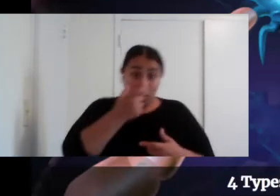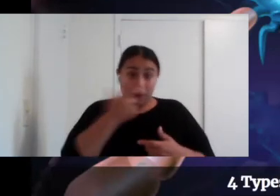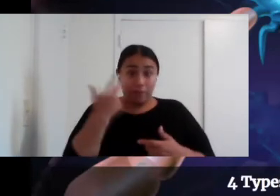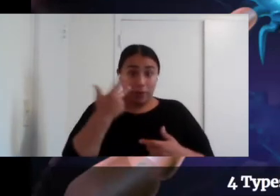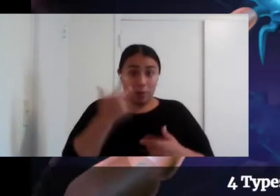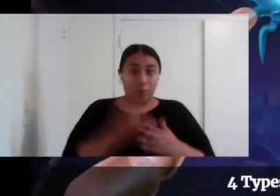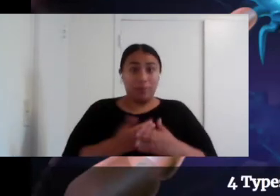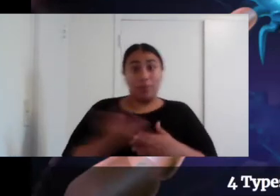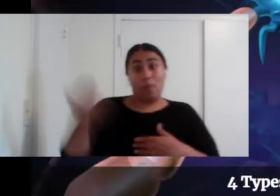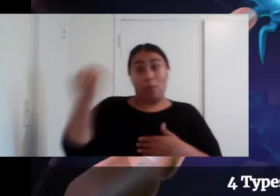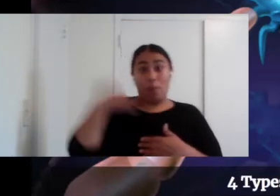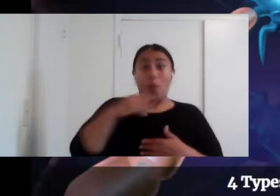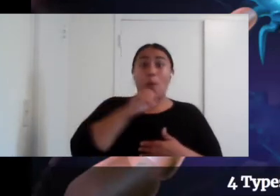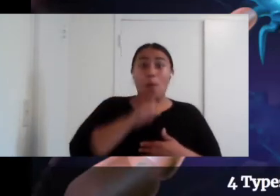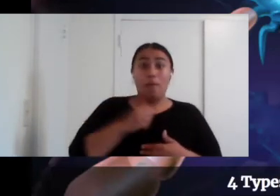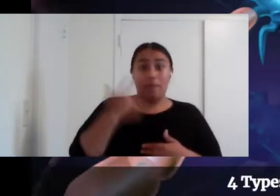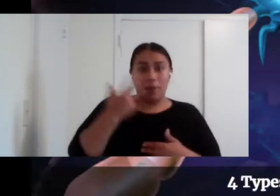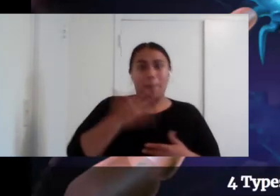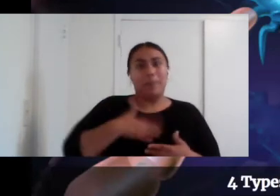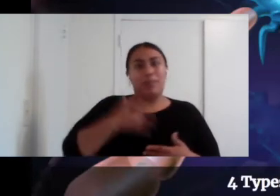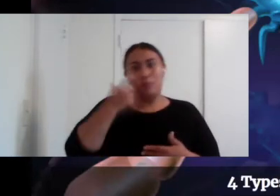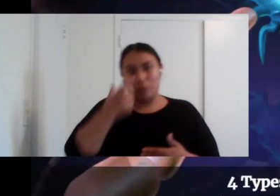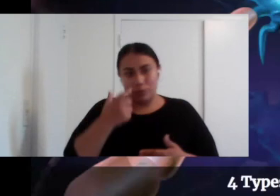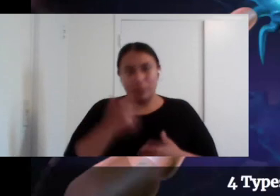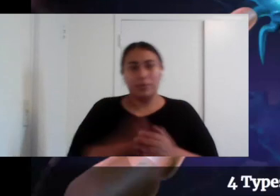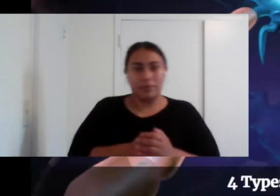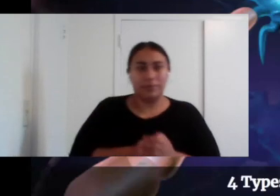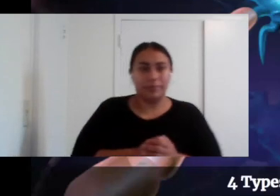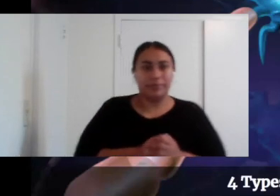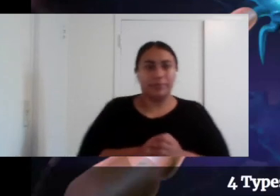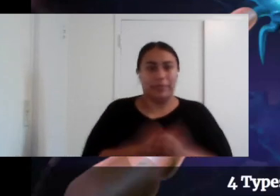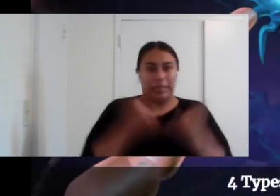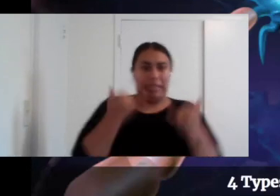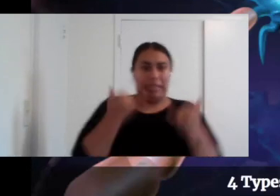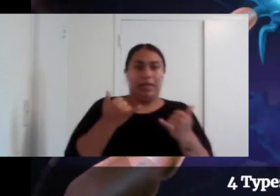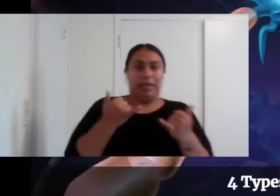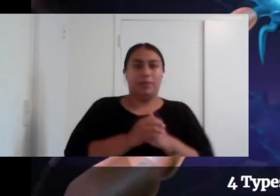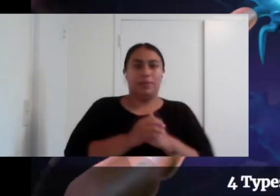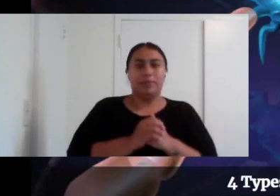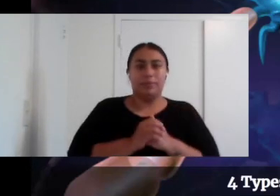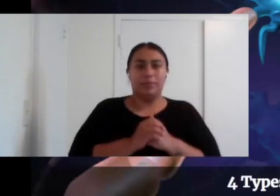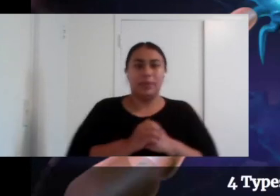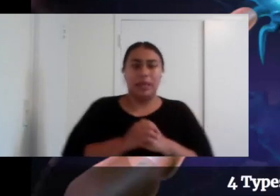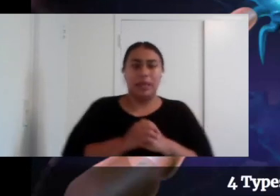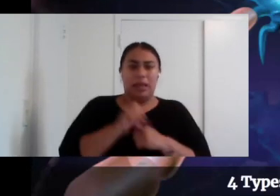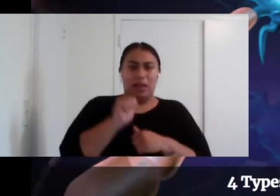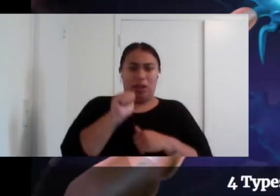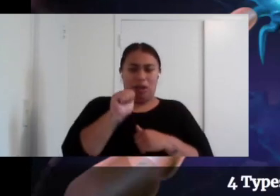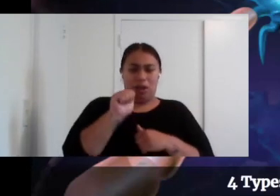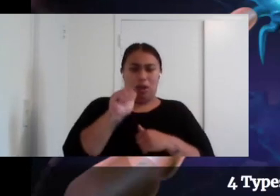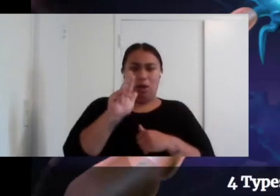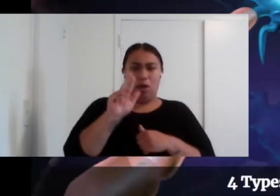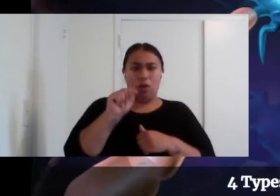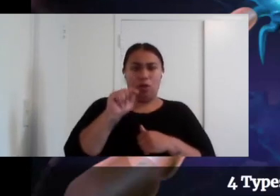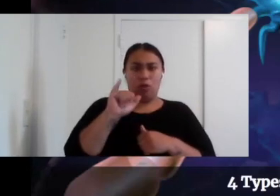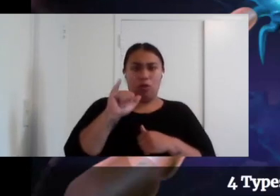to go over the 4 different types of MS. Initially, there is the clinically isolated syndrome. This is a person who presents with